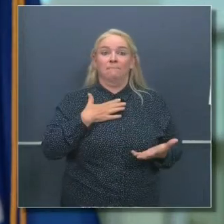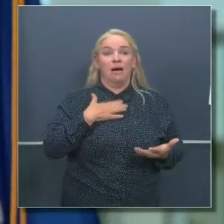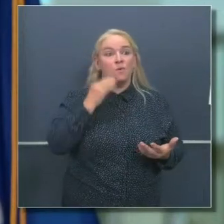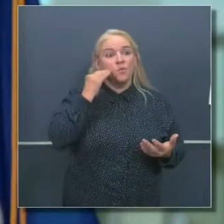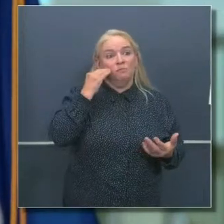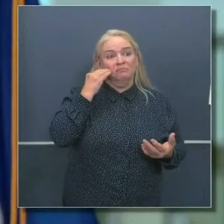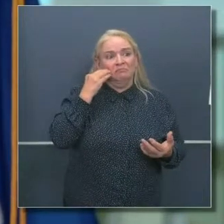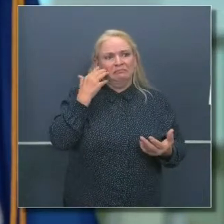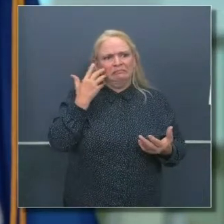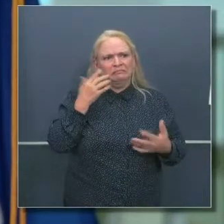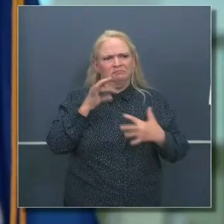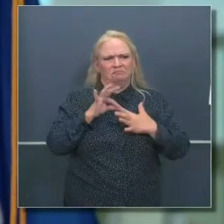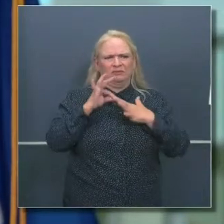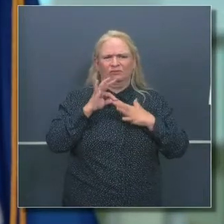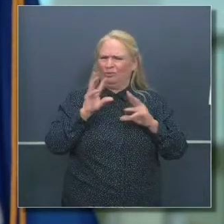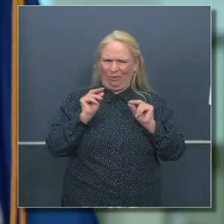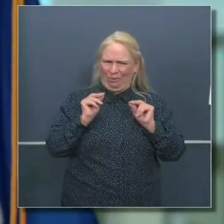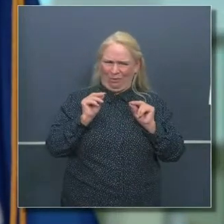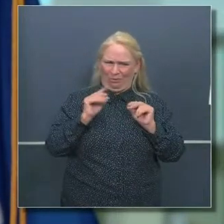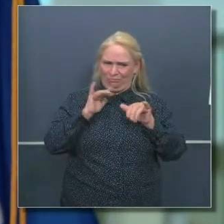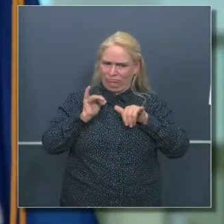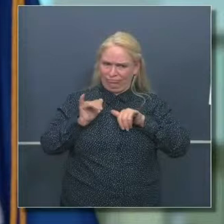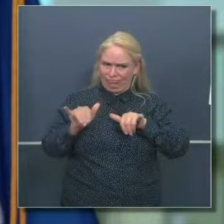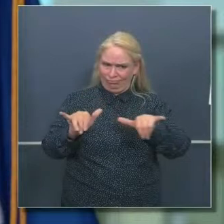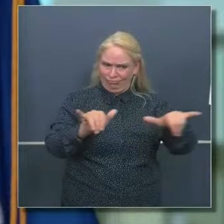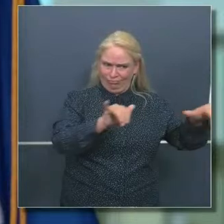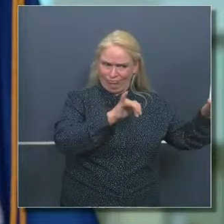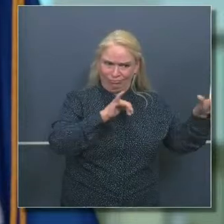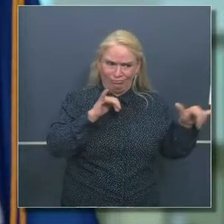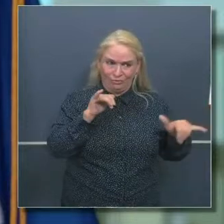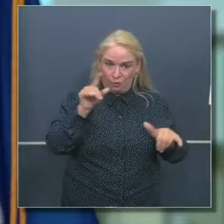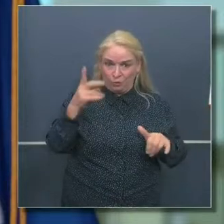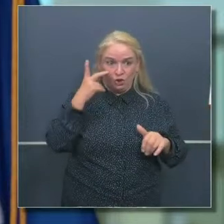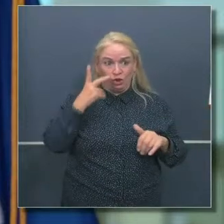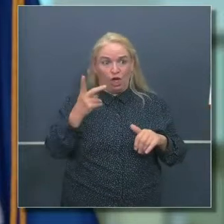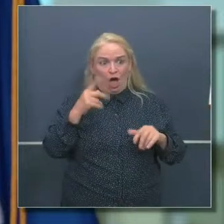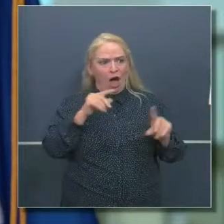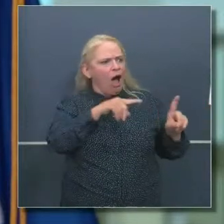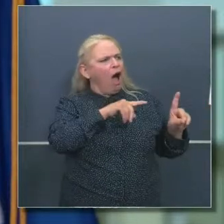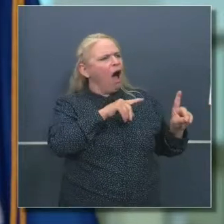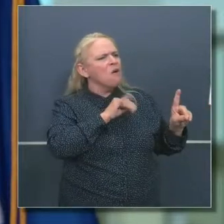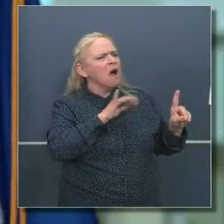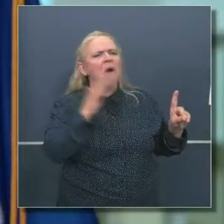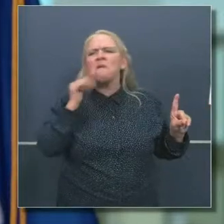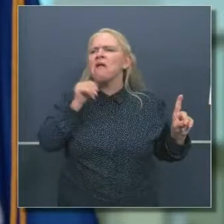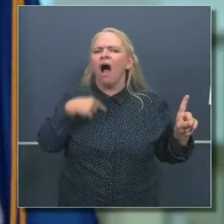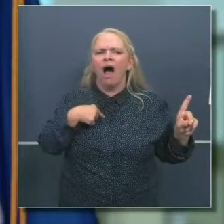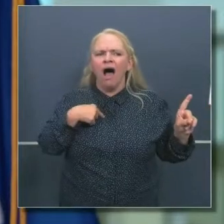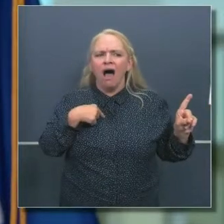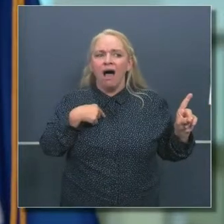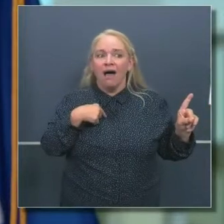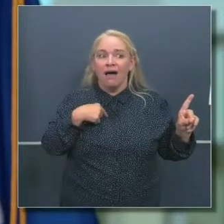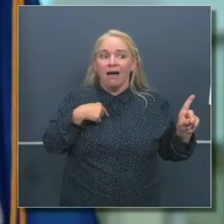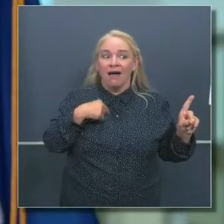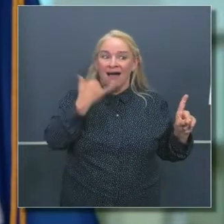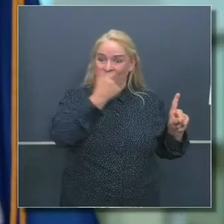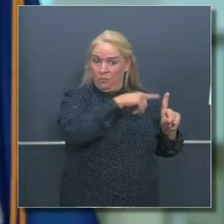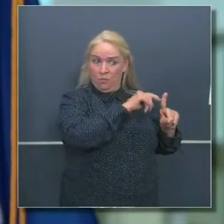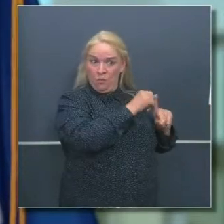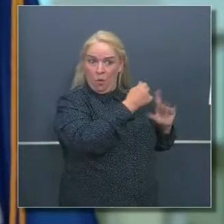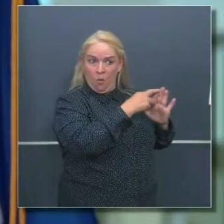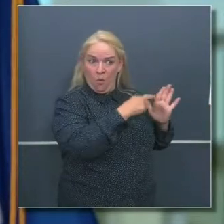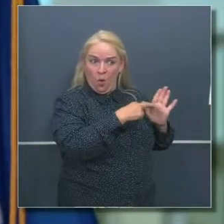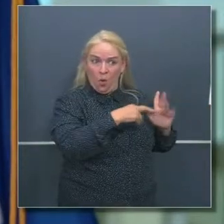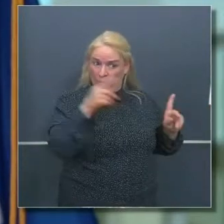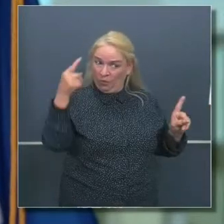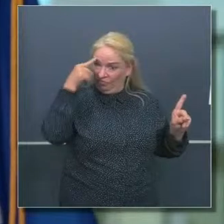think it's universally taught. Just because someone else is doing it doesn't mean you should. I remember my mother, my dad saying that on